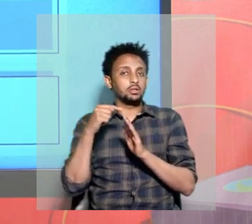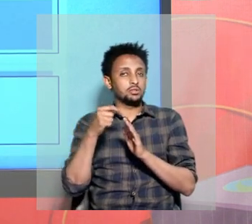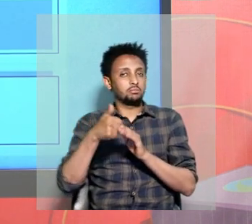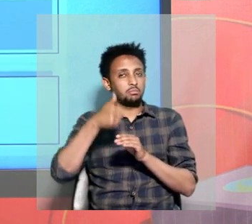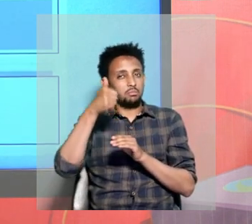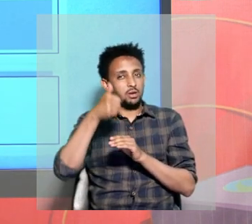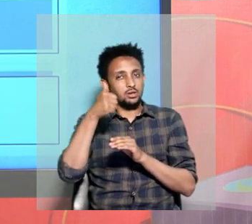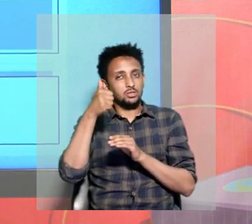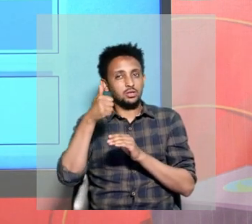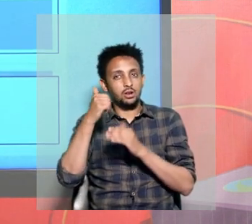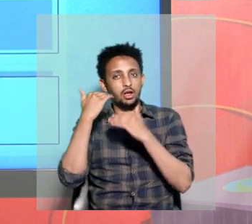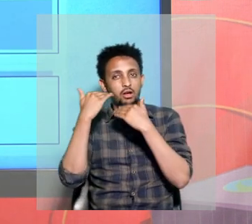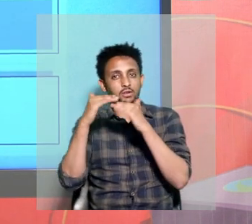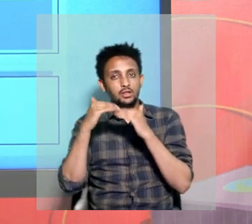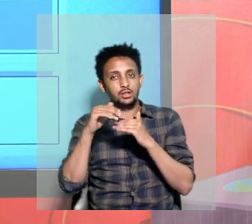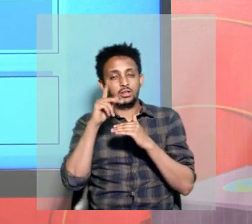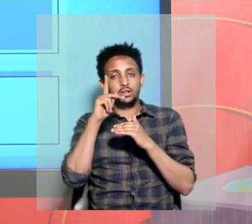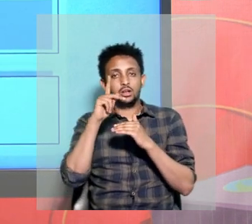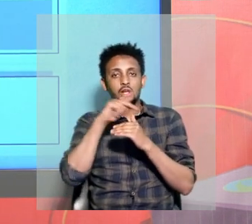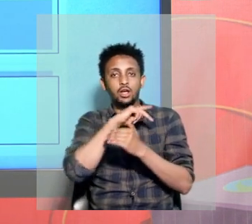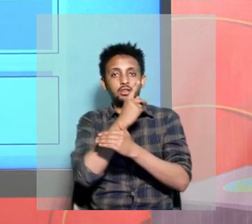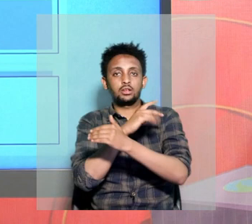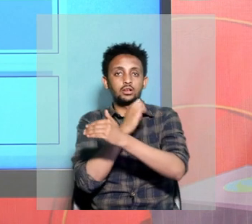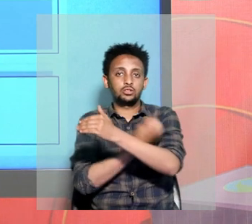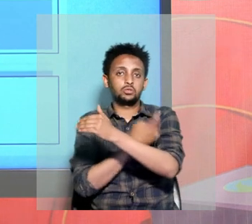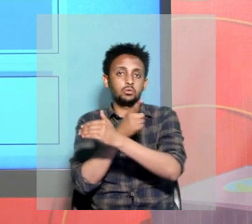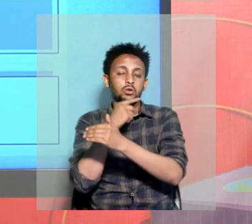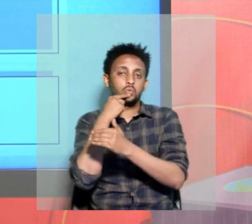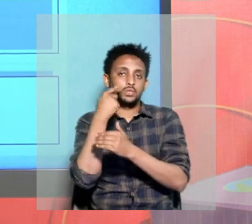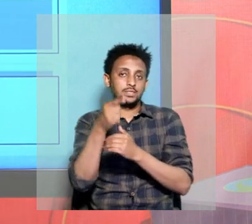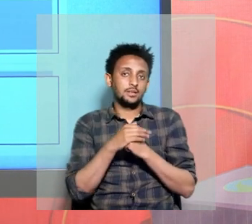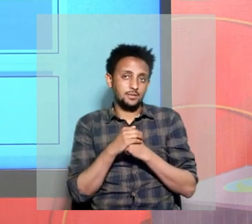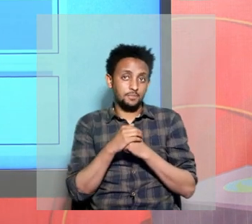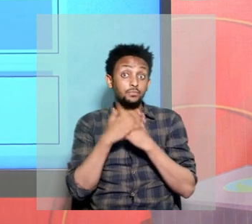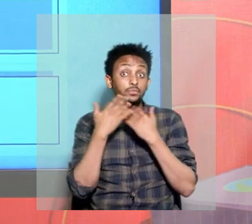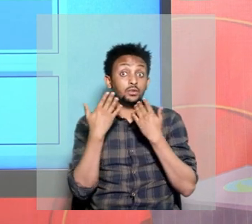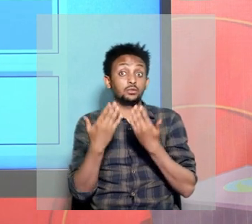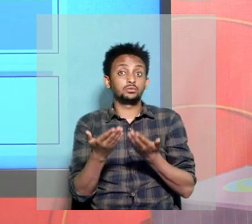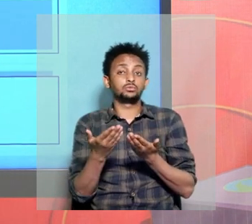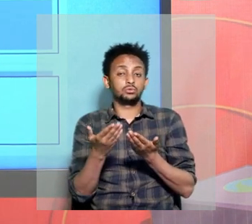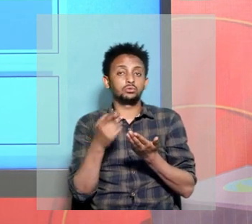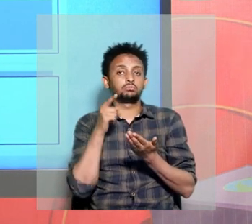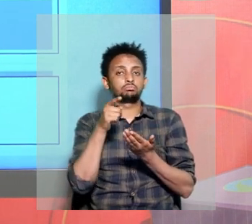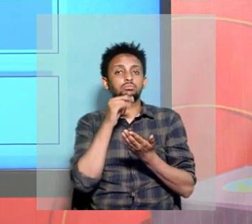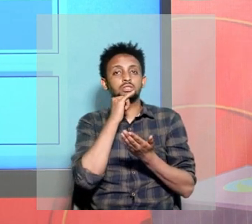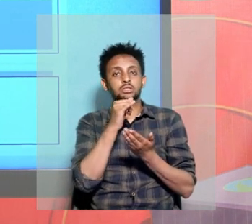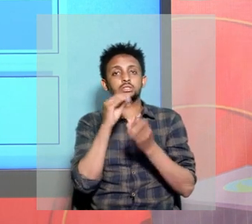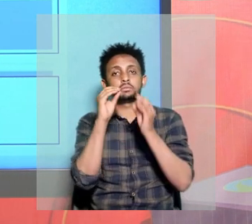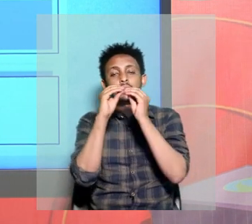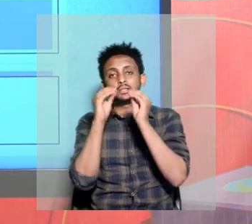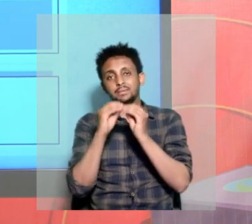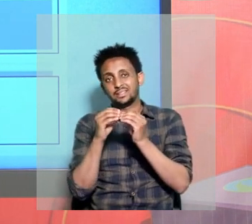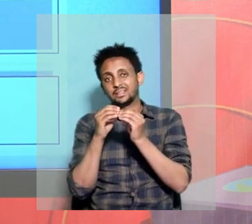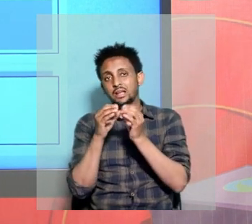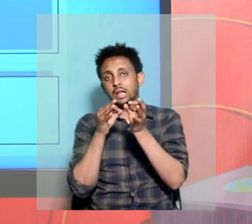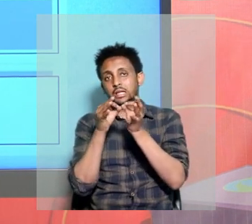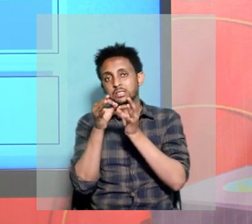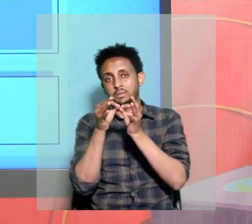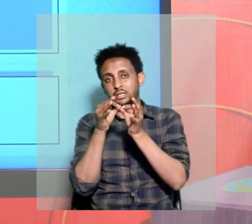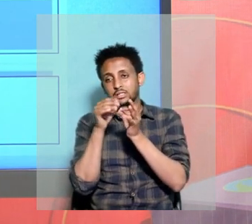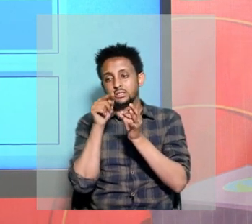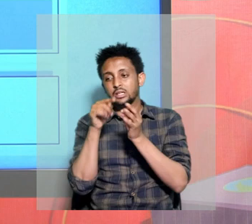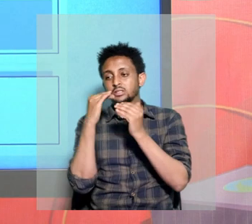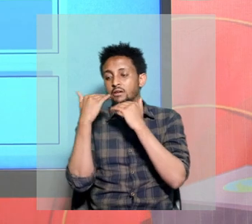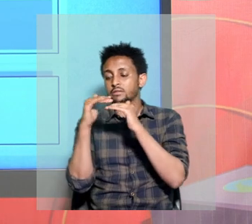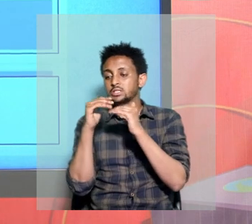is a measure of average kinetic energy. This is what it says. So, this is the mathematical explanation